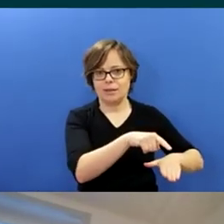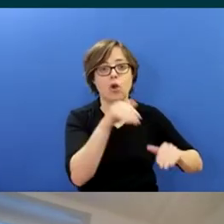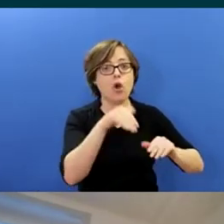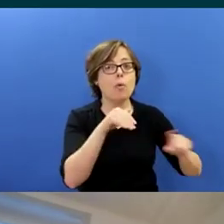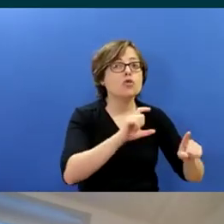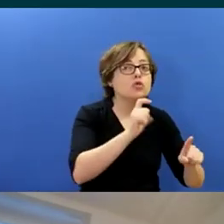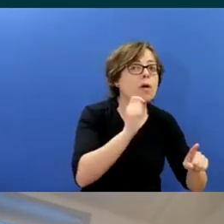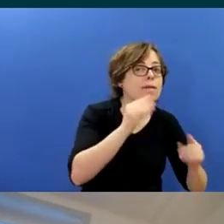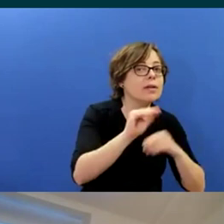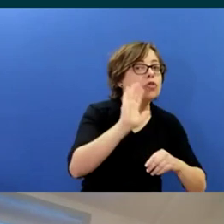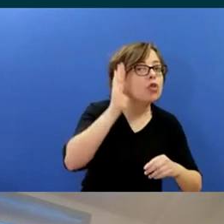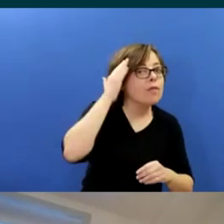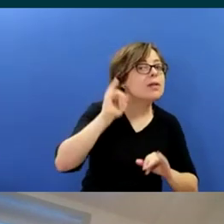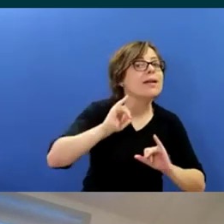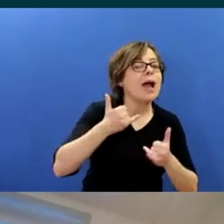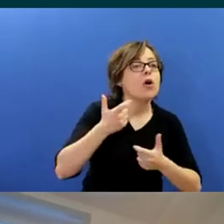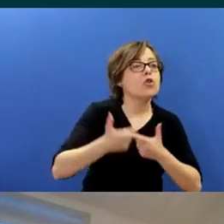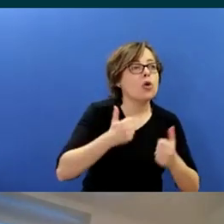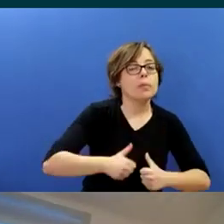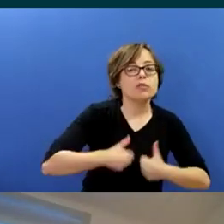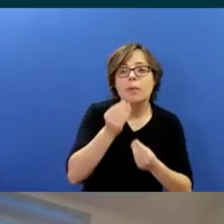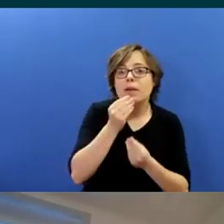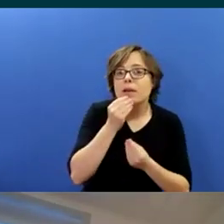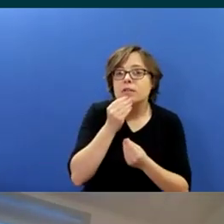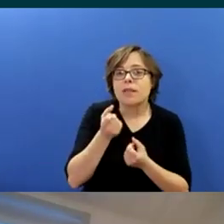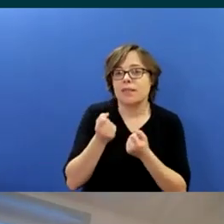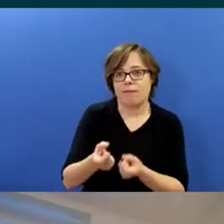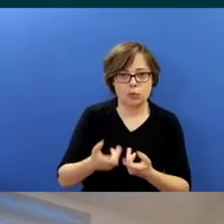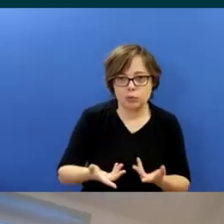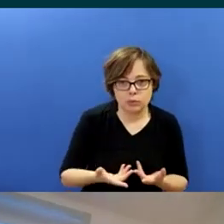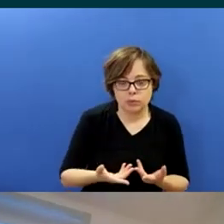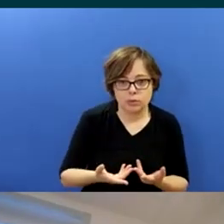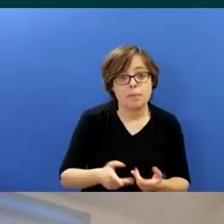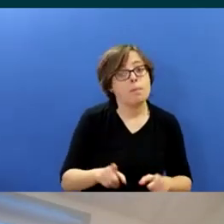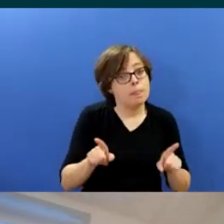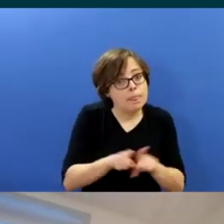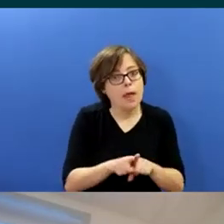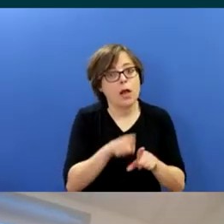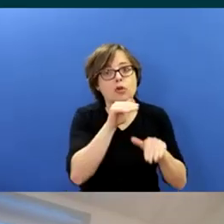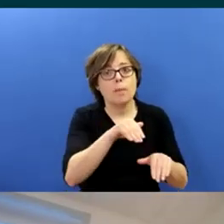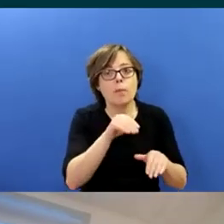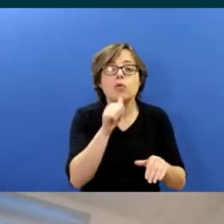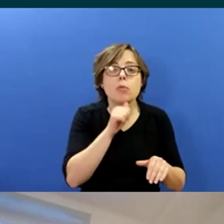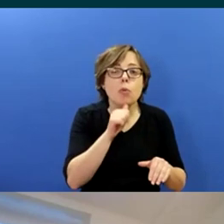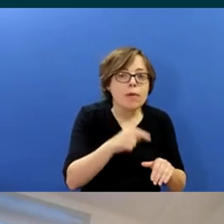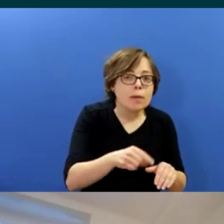it, and are also able to try meals that are